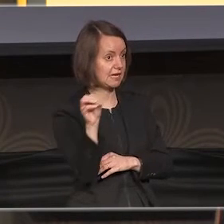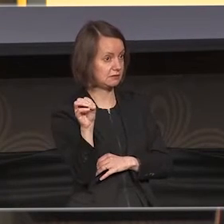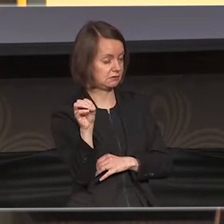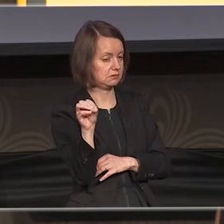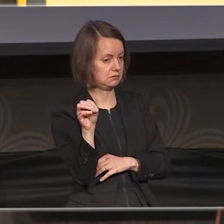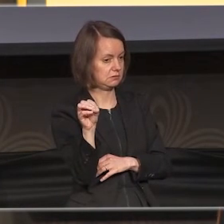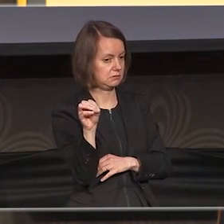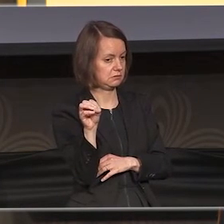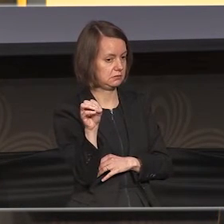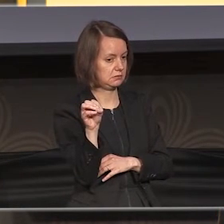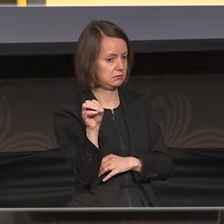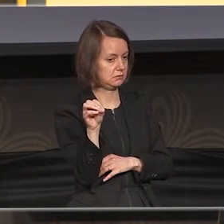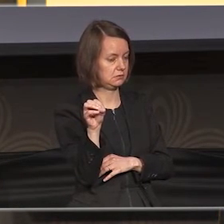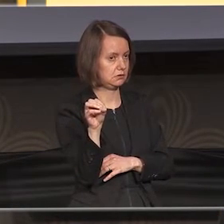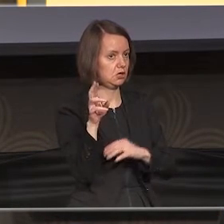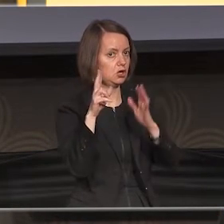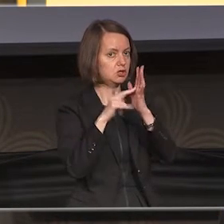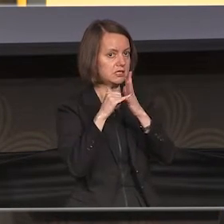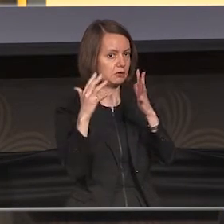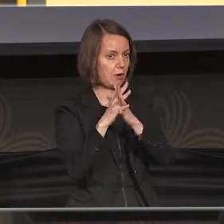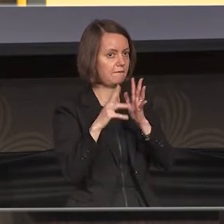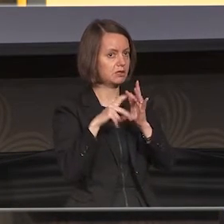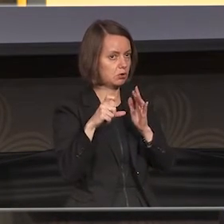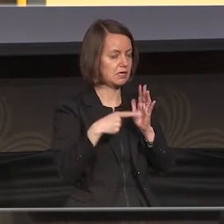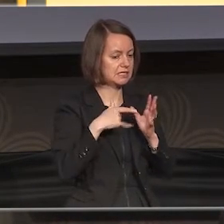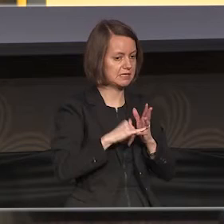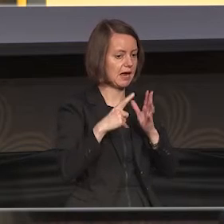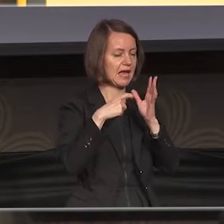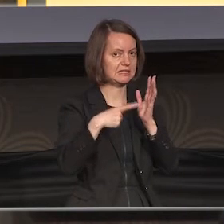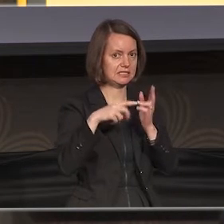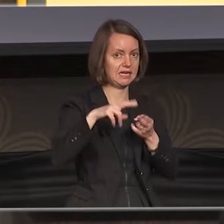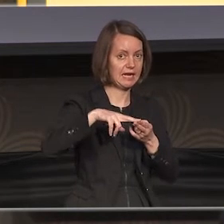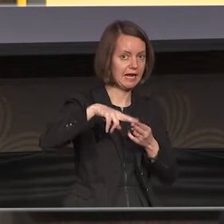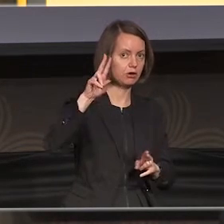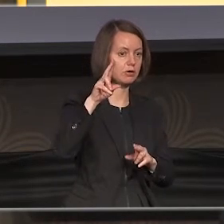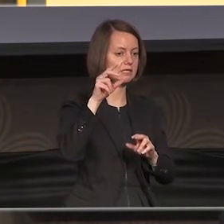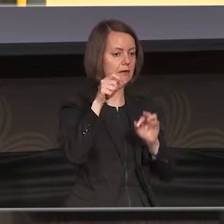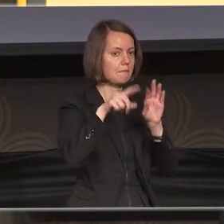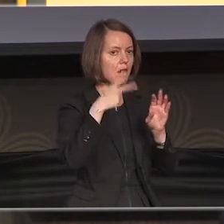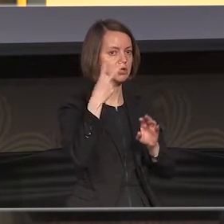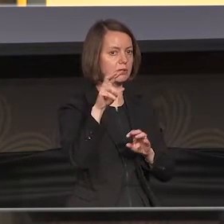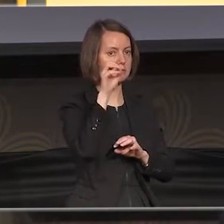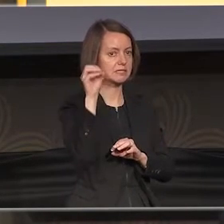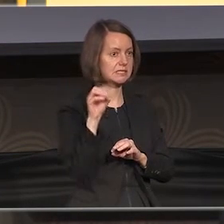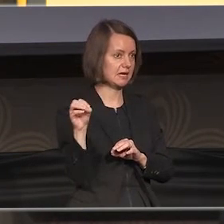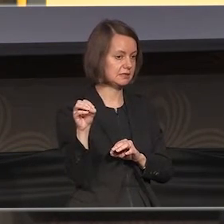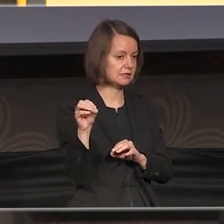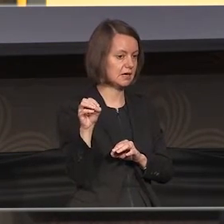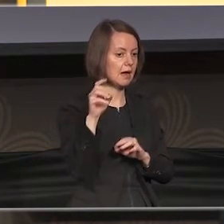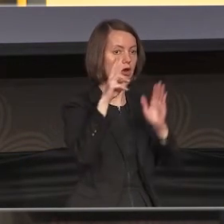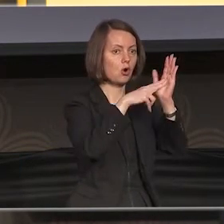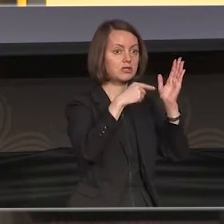or more in New South Wales, Victoria, Tasmania and the ACT, with the largest fall being in the Northern Territory, which was down by